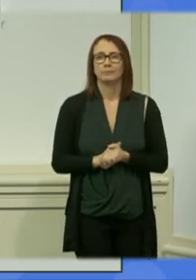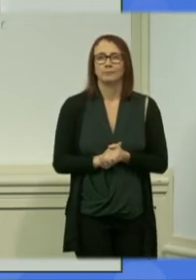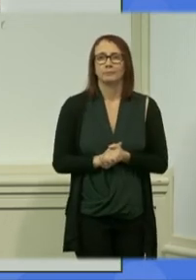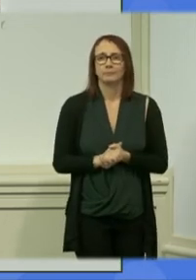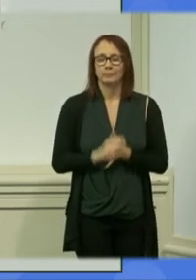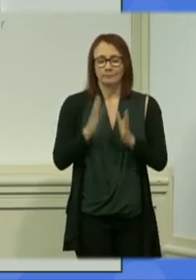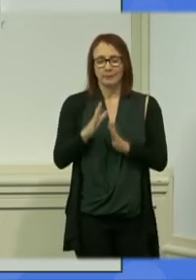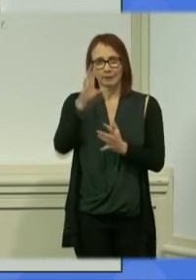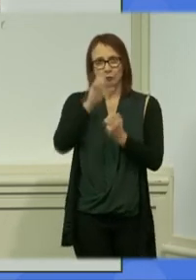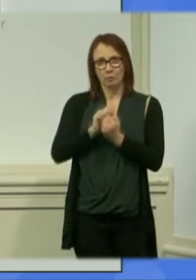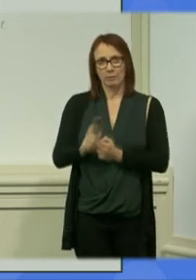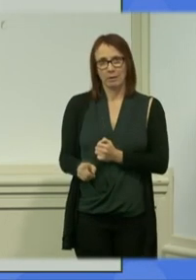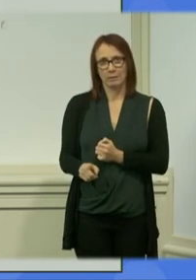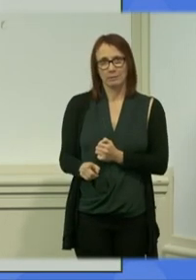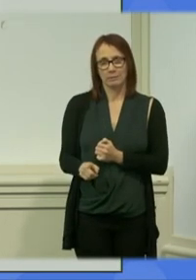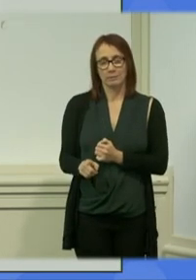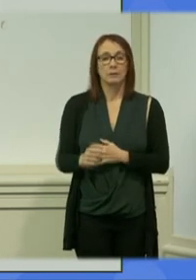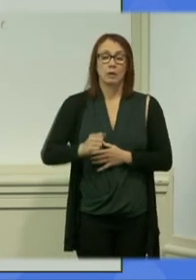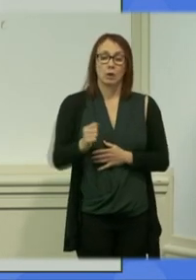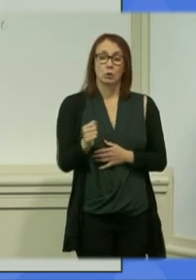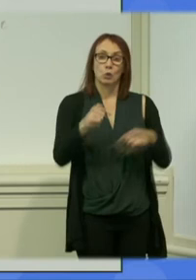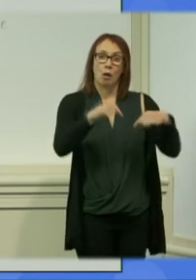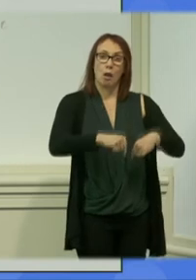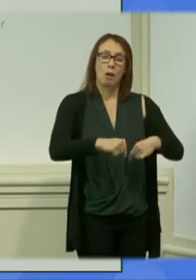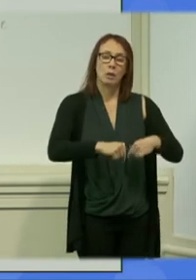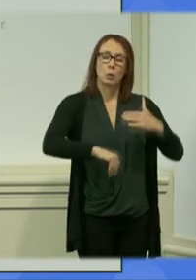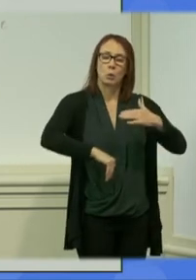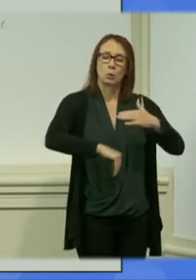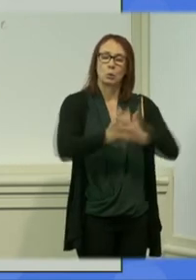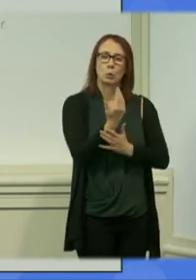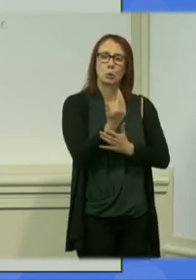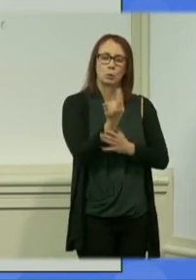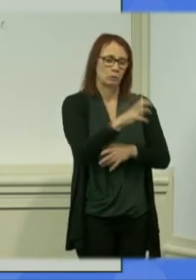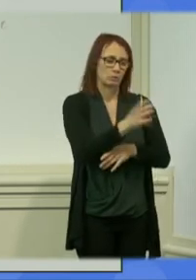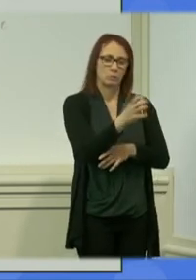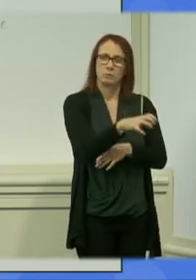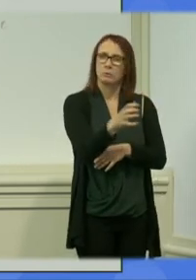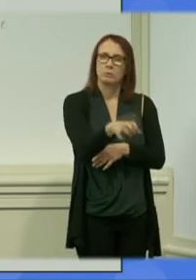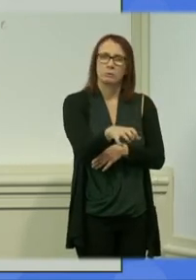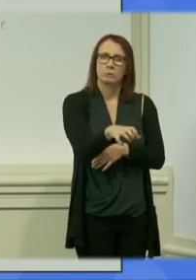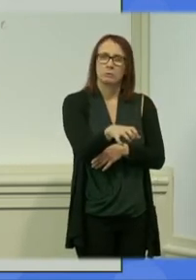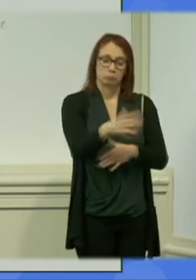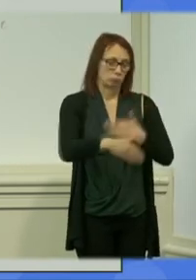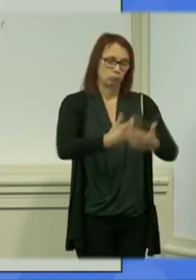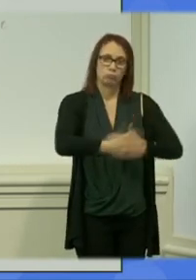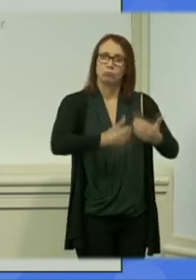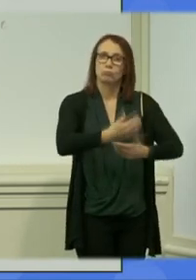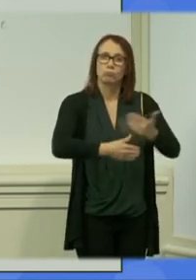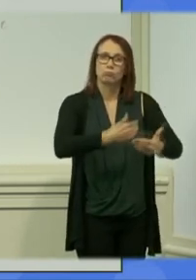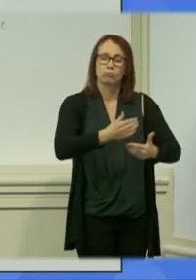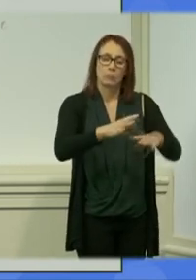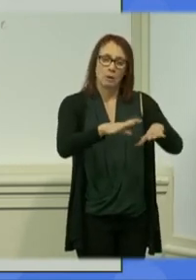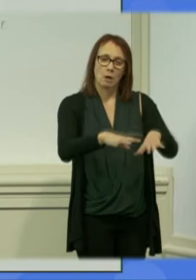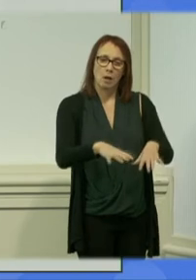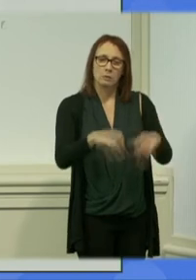So we have to be mindful of that. And in Scotland, we've got various new institutions which are up and running and beginning